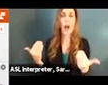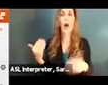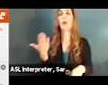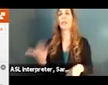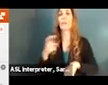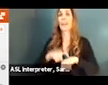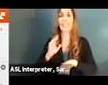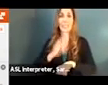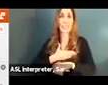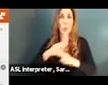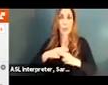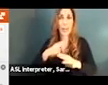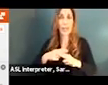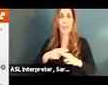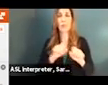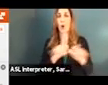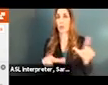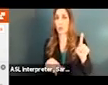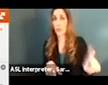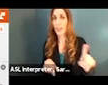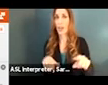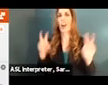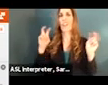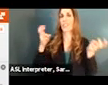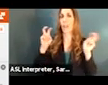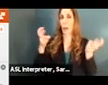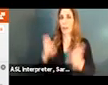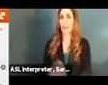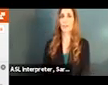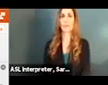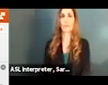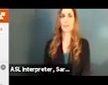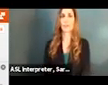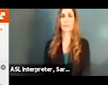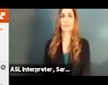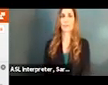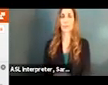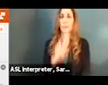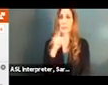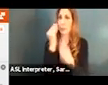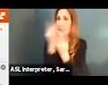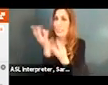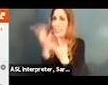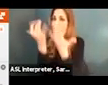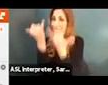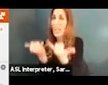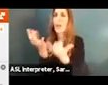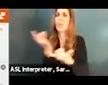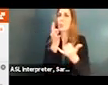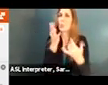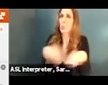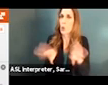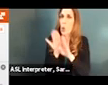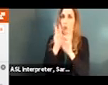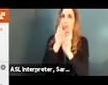our names, which is on the screen here, and the topic. I want to just make sure to give you this information since we're going to have to close out in a few minutes to respect